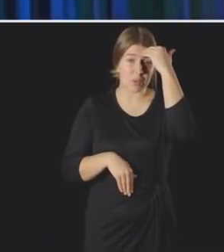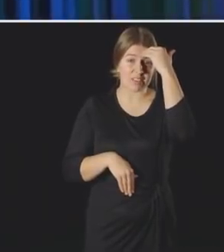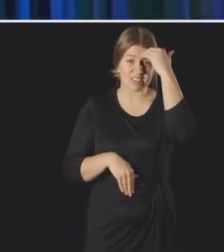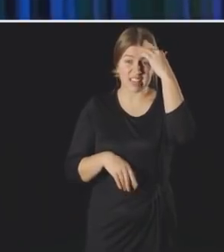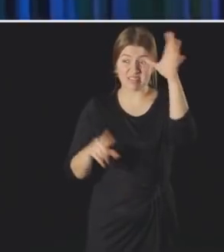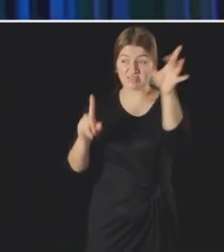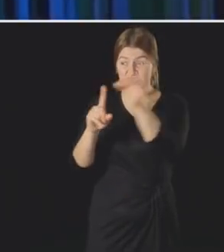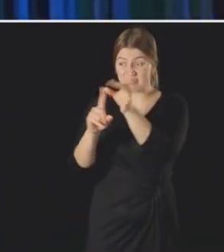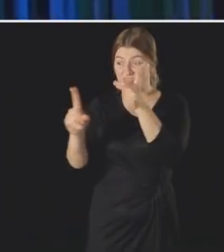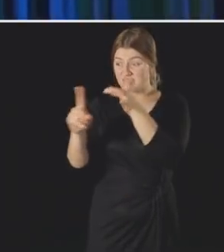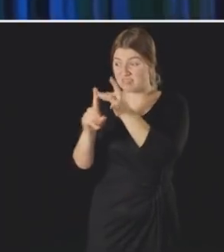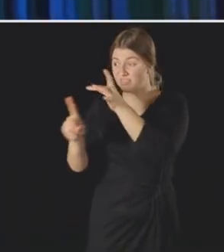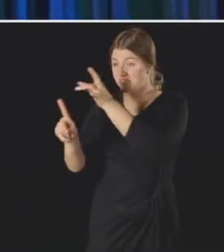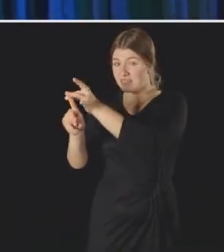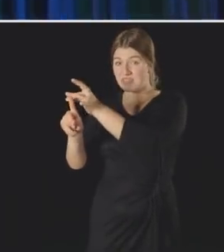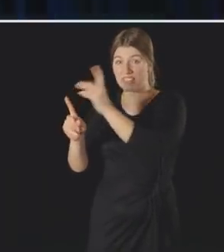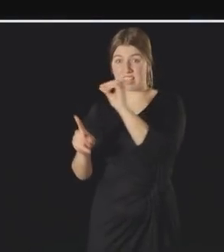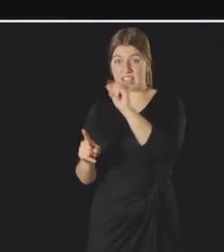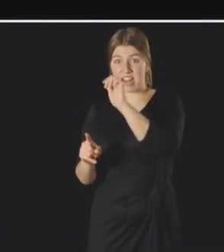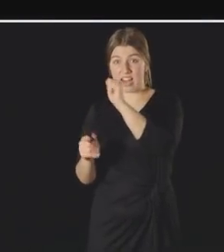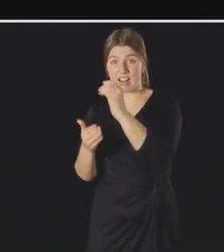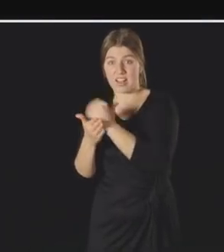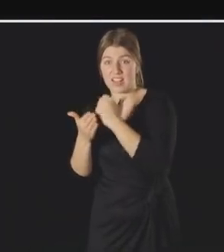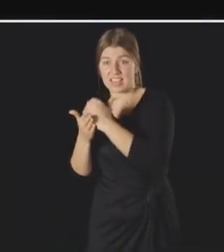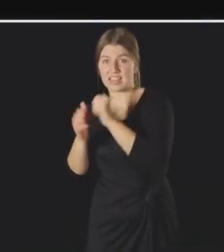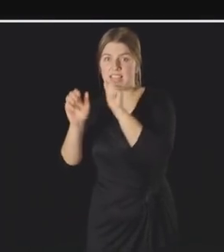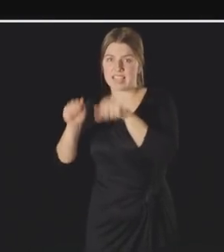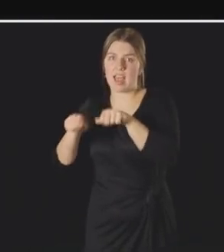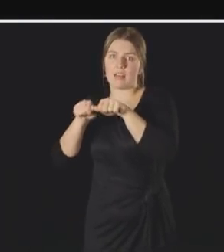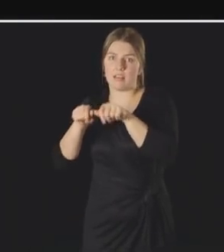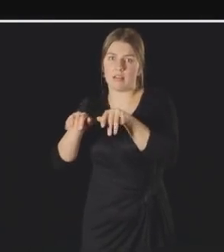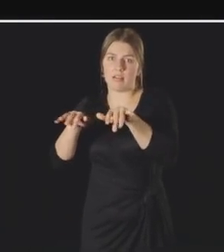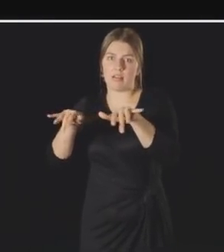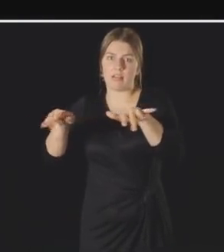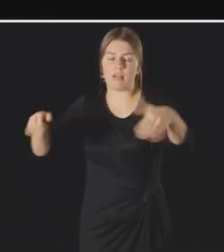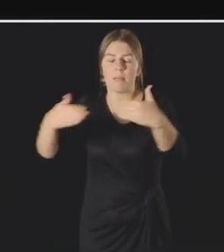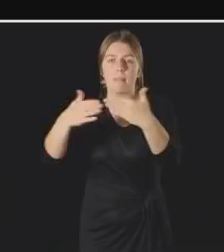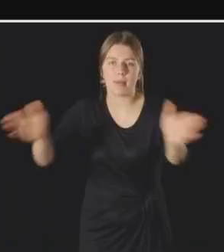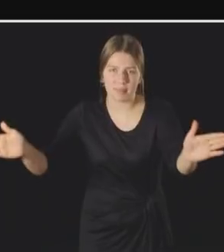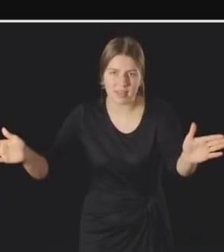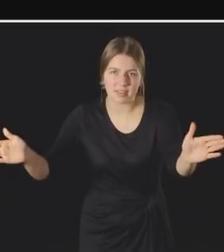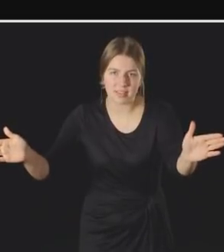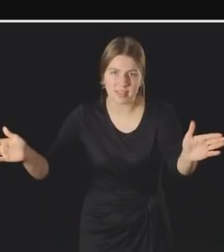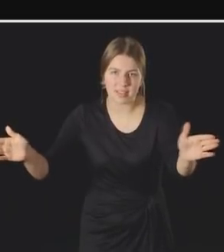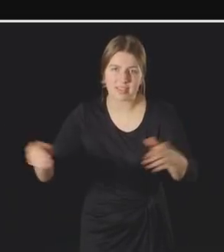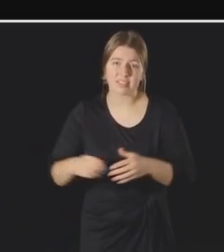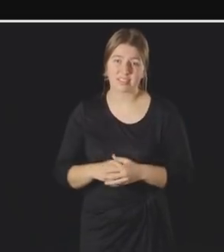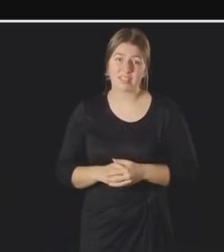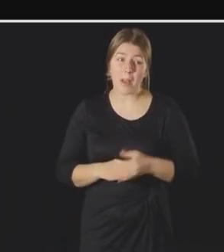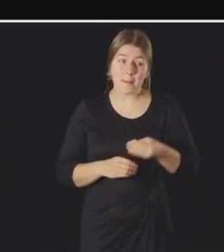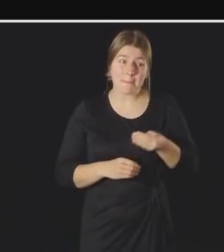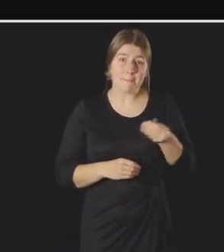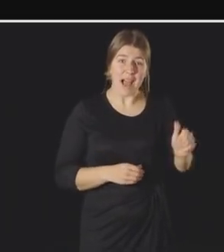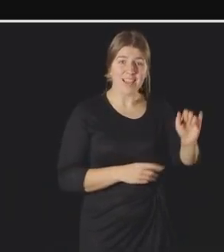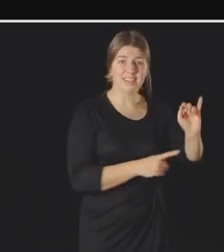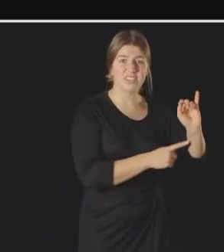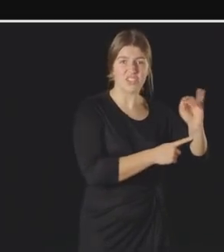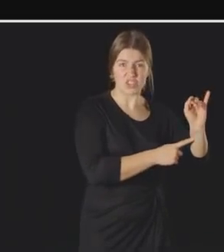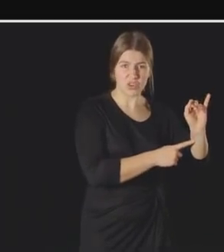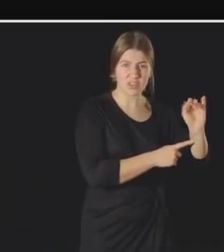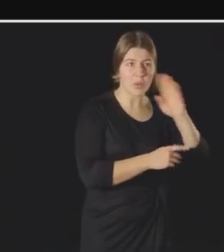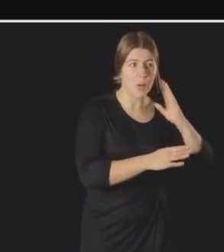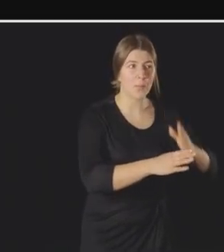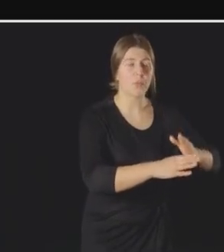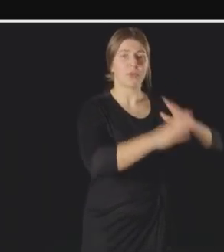public. Lastly, purchase identity theft coverage with comprehensive restoration so you aren't